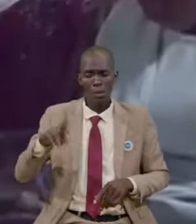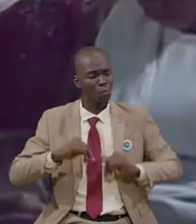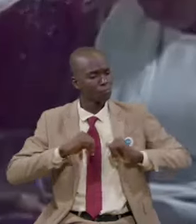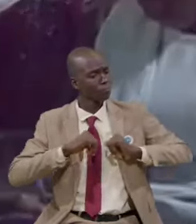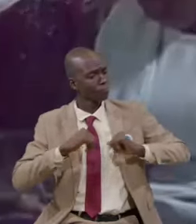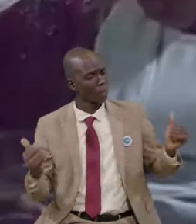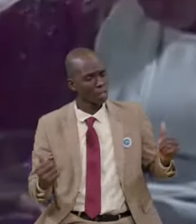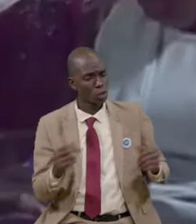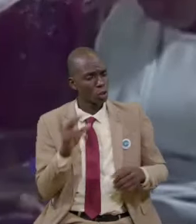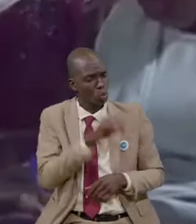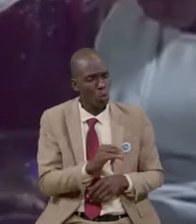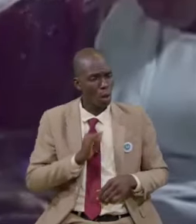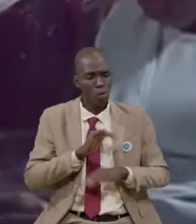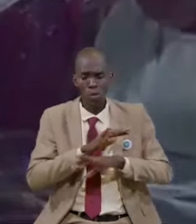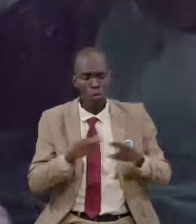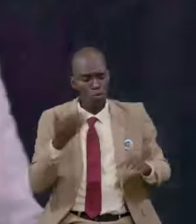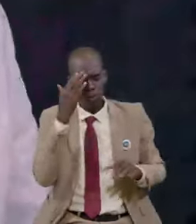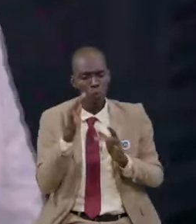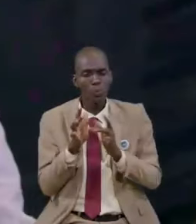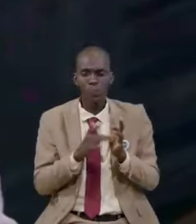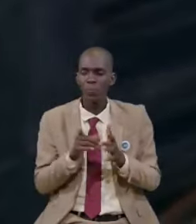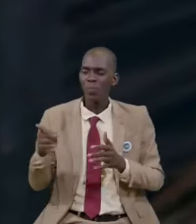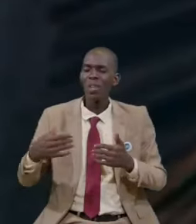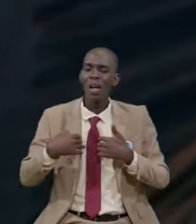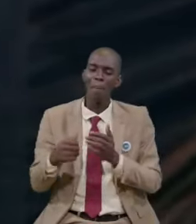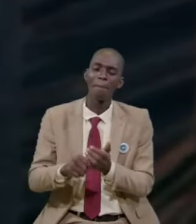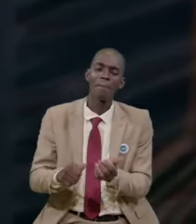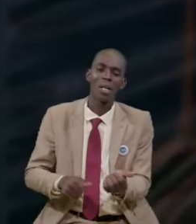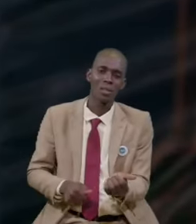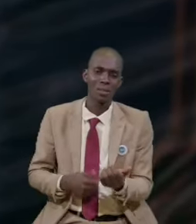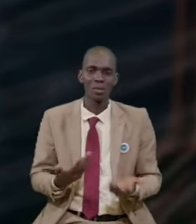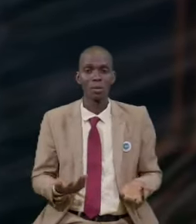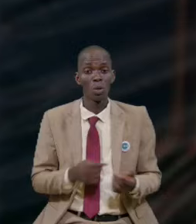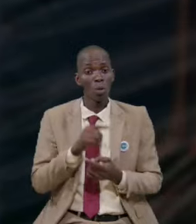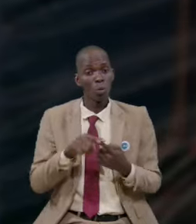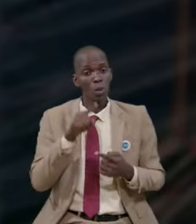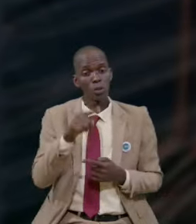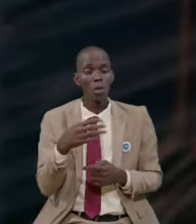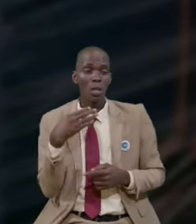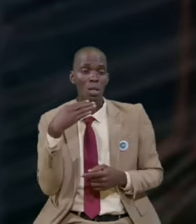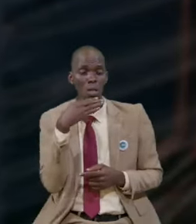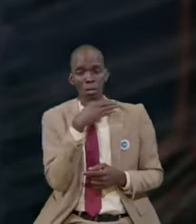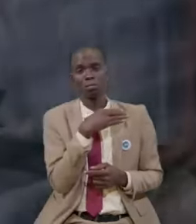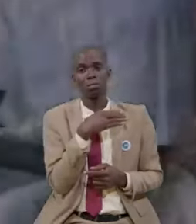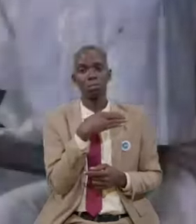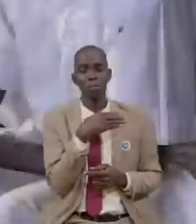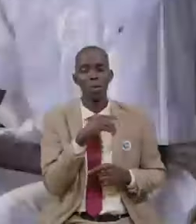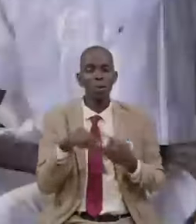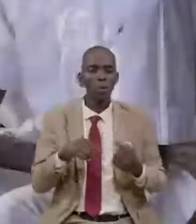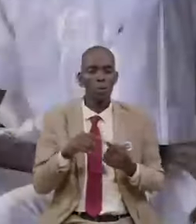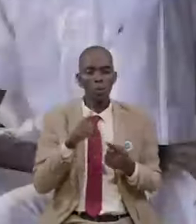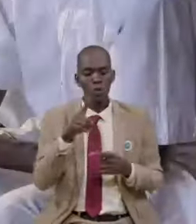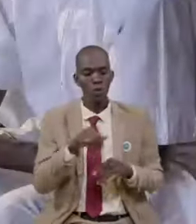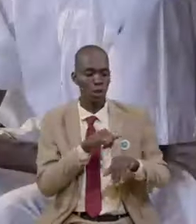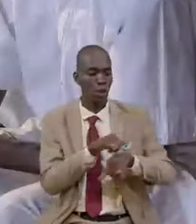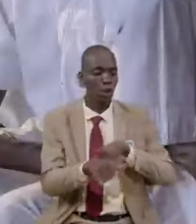backslid. That's backsliding. When you tell the lie, when you deceive, when you go the wrong way, when